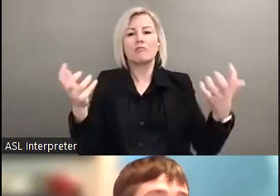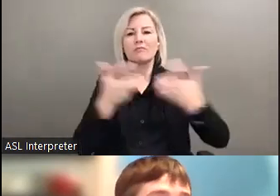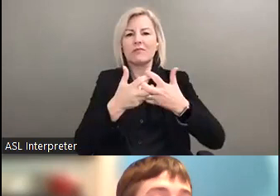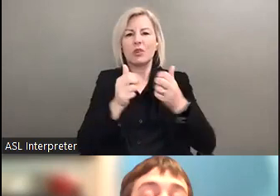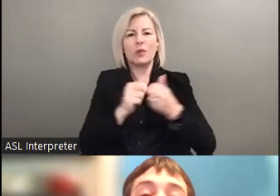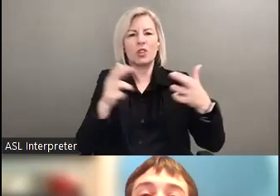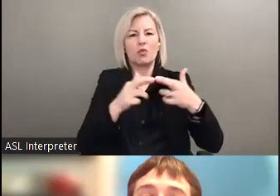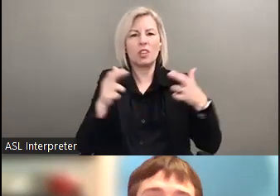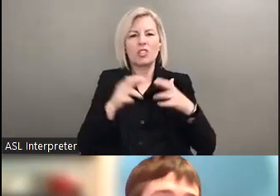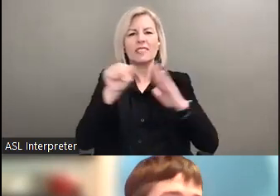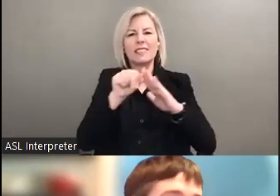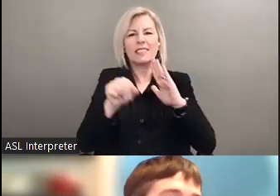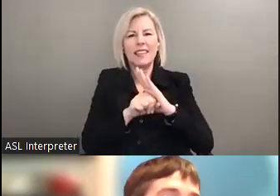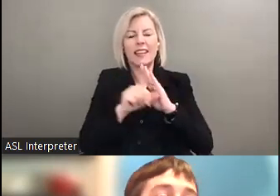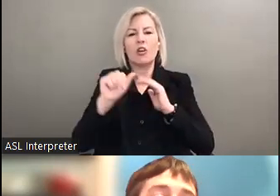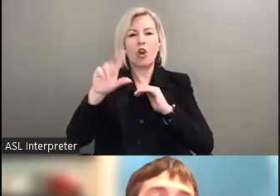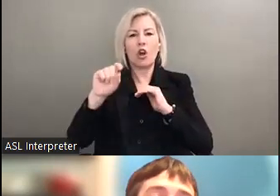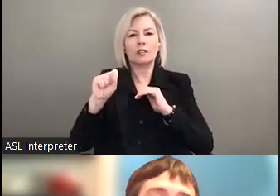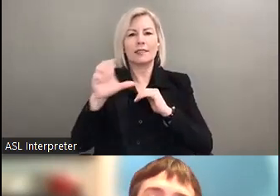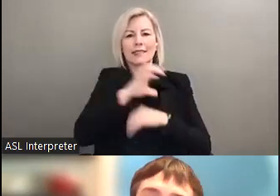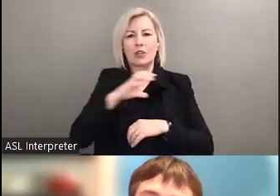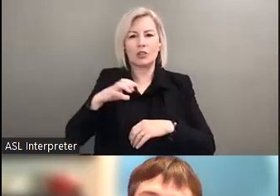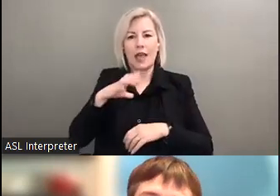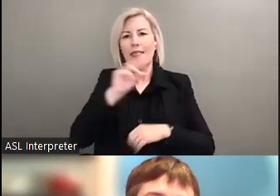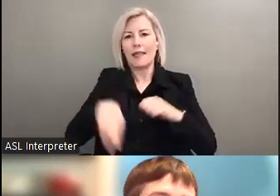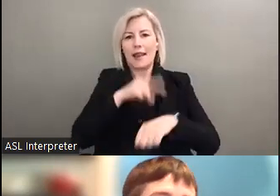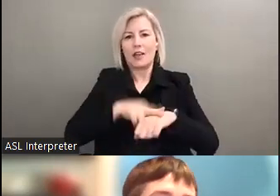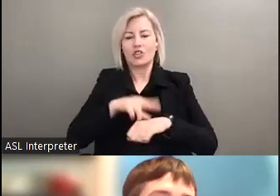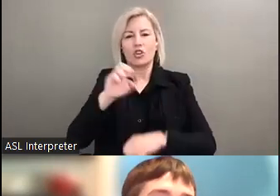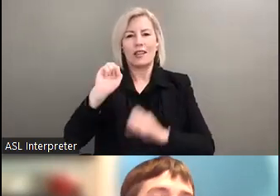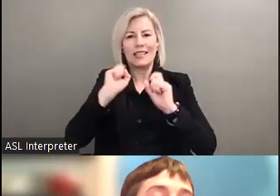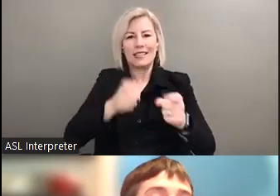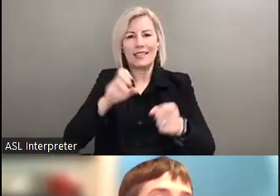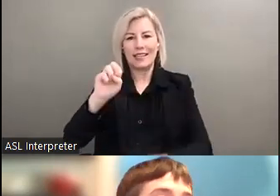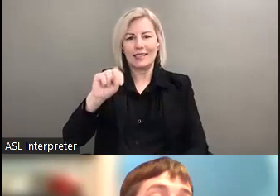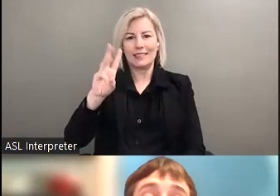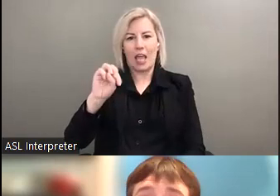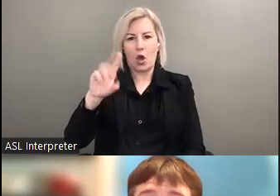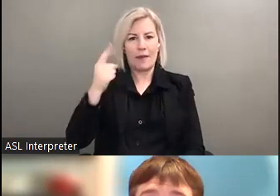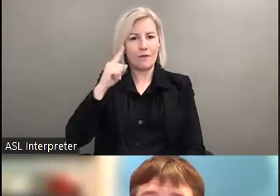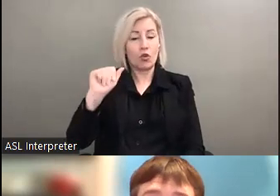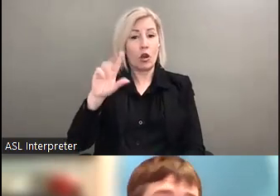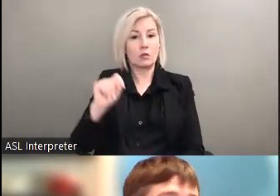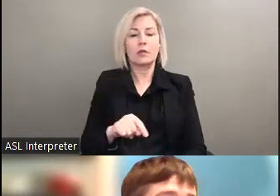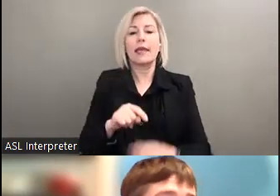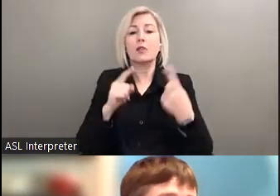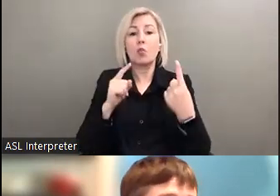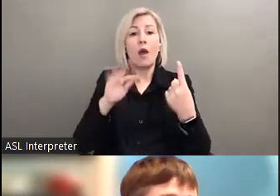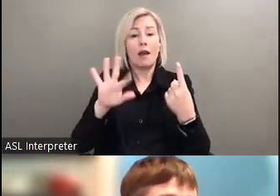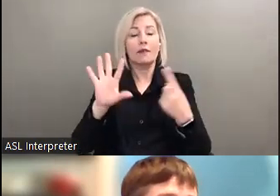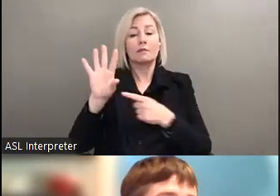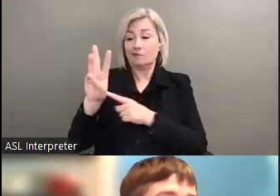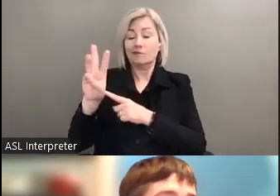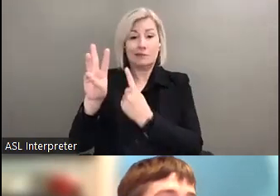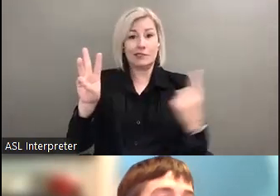arts councils and the National Endowment for the Arts. MidAtlantic Arts is one of 6 regional arts